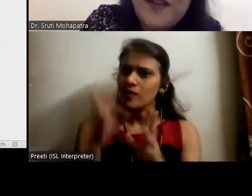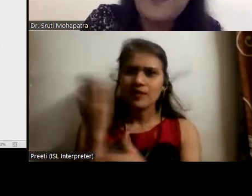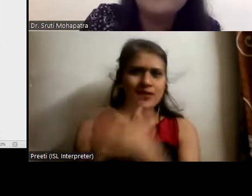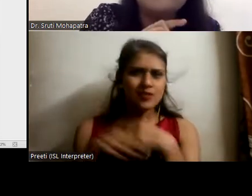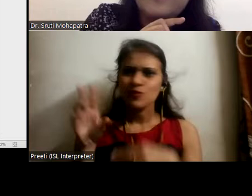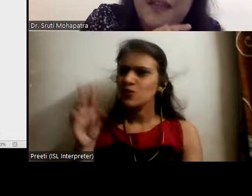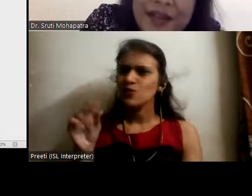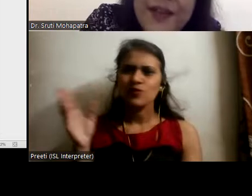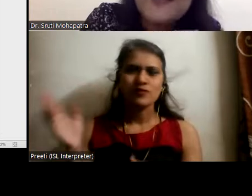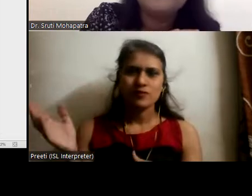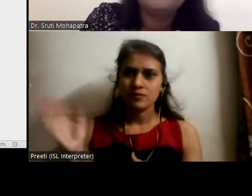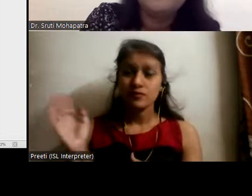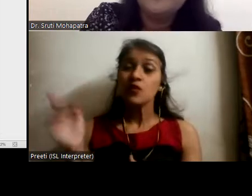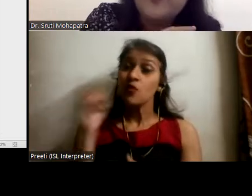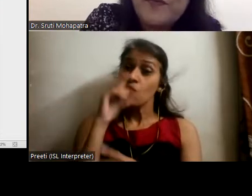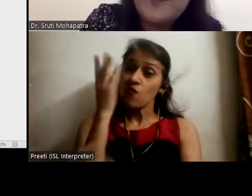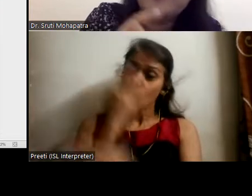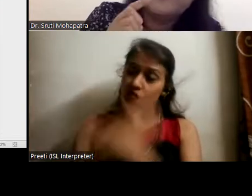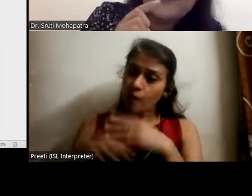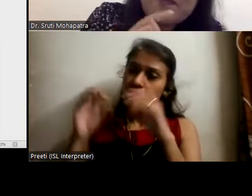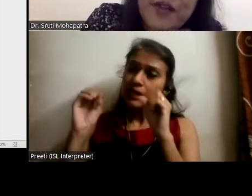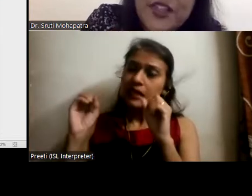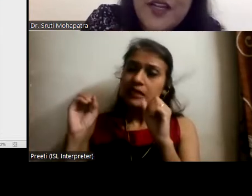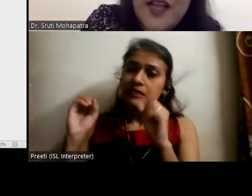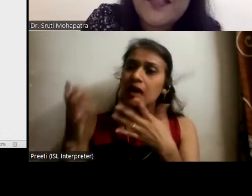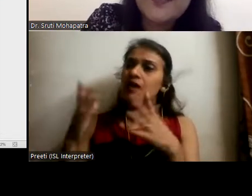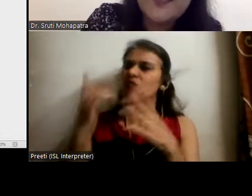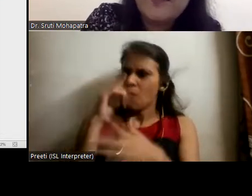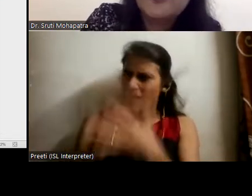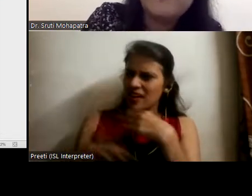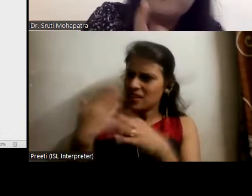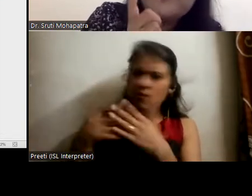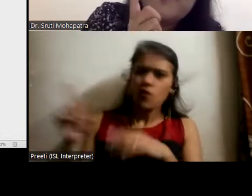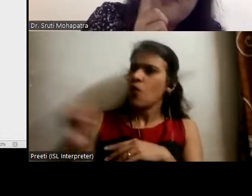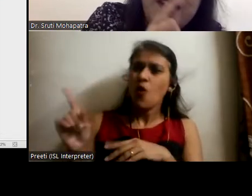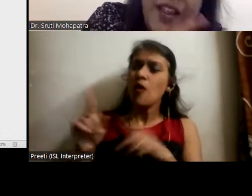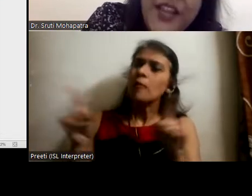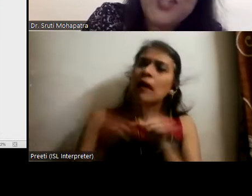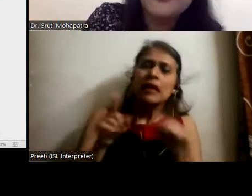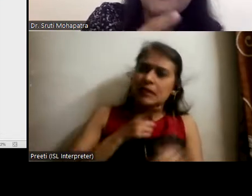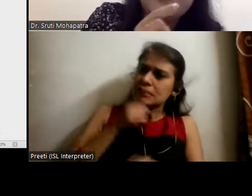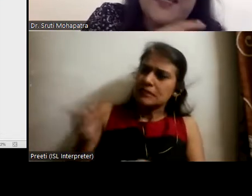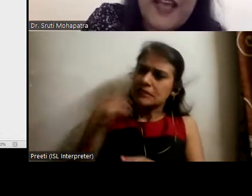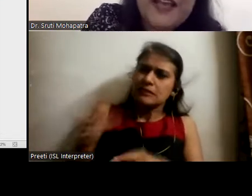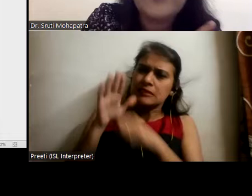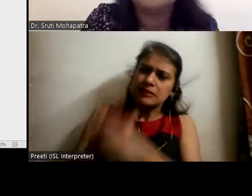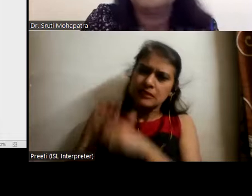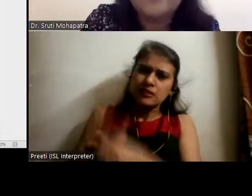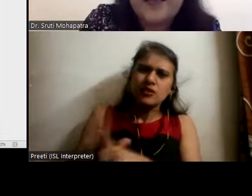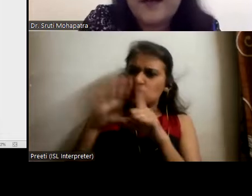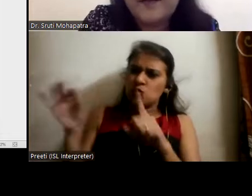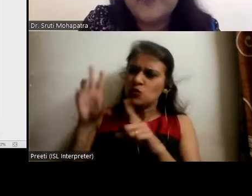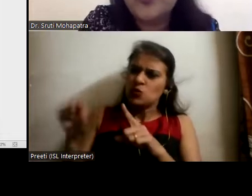Women are getting disabled. Women are getting marginalized because of some very ancient and